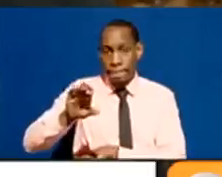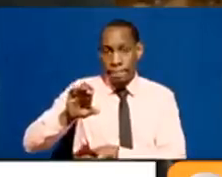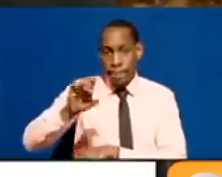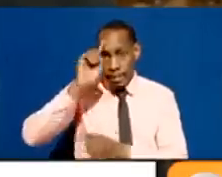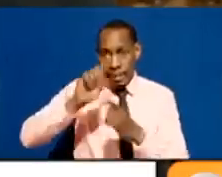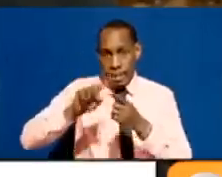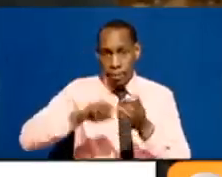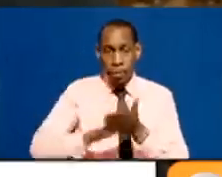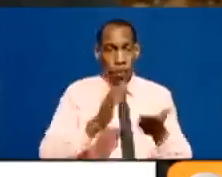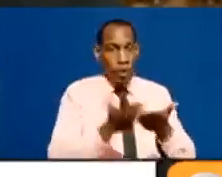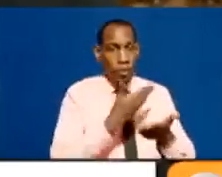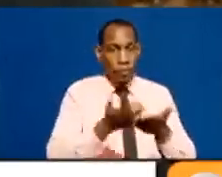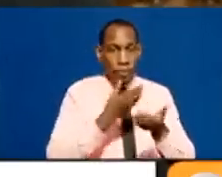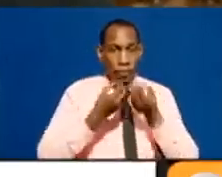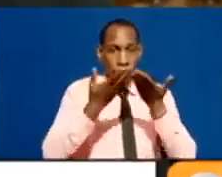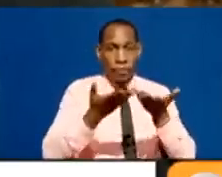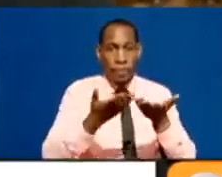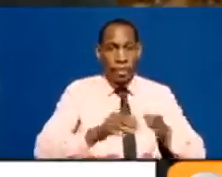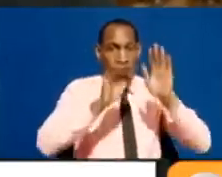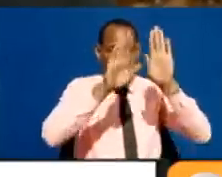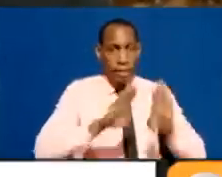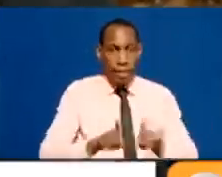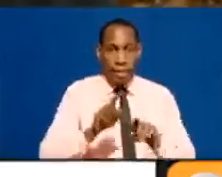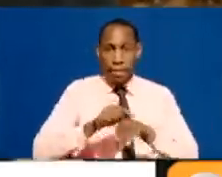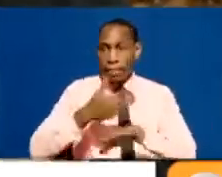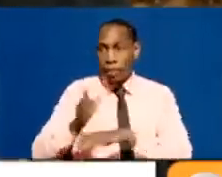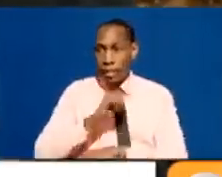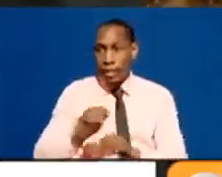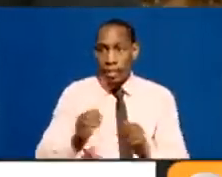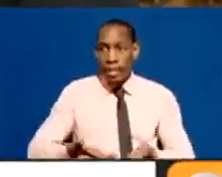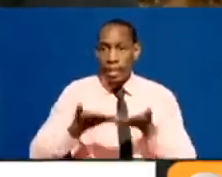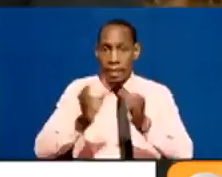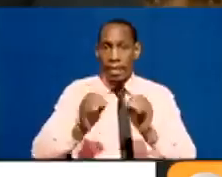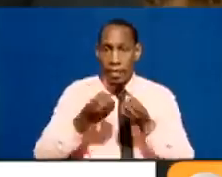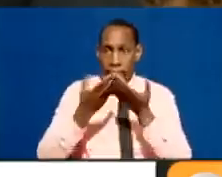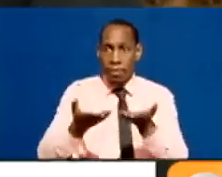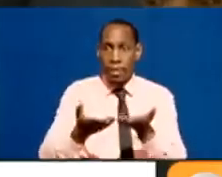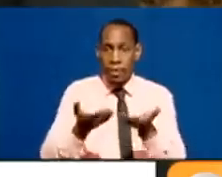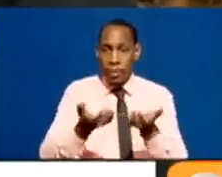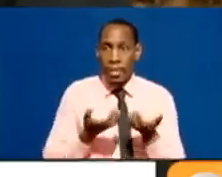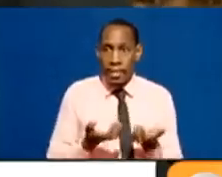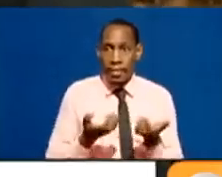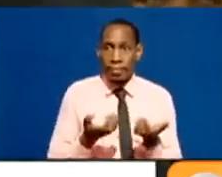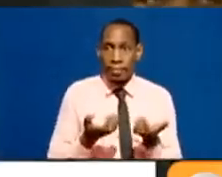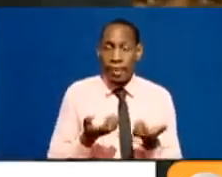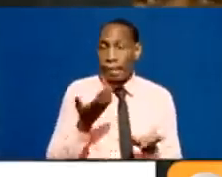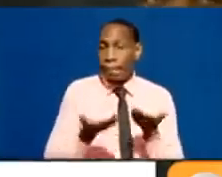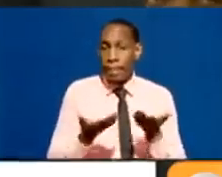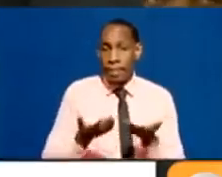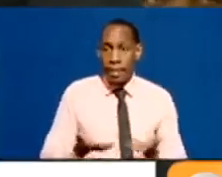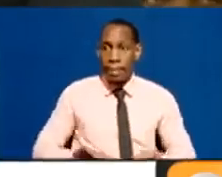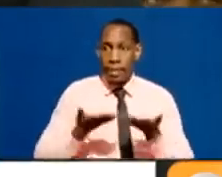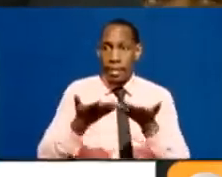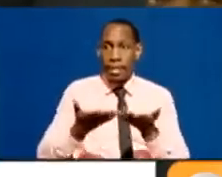delete vital data, and when finally time runs out, not to provide the information that we require or